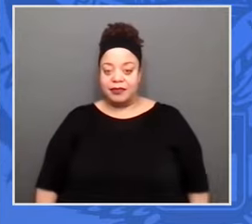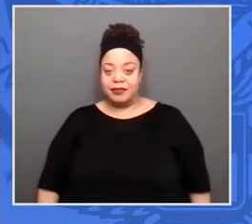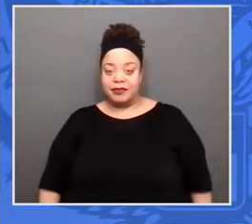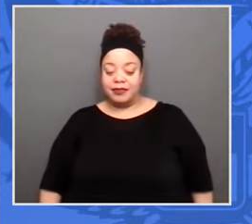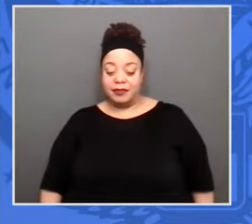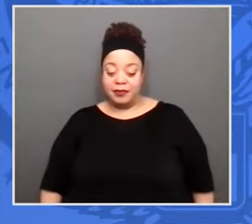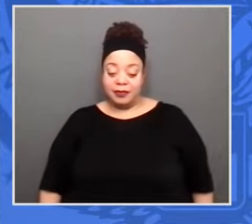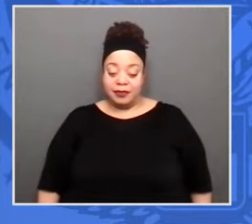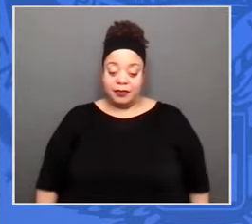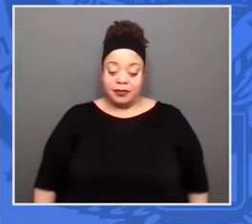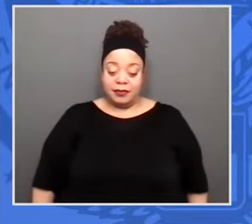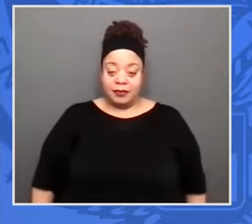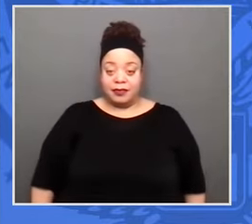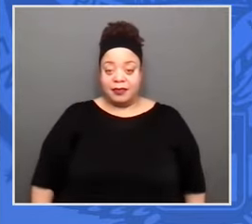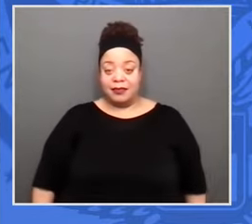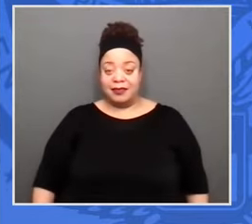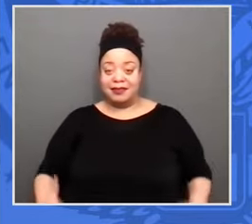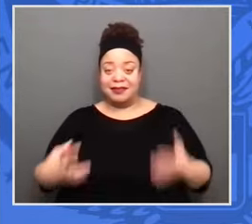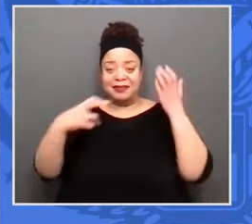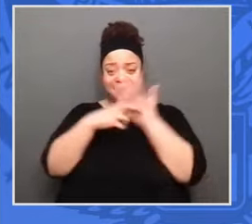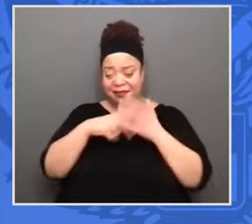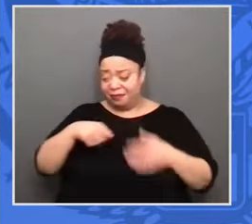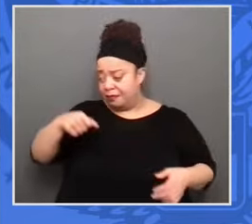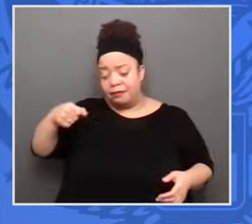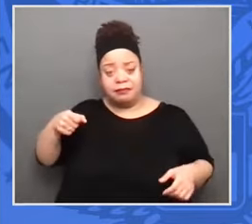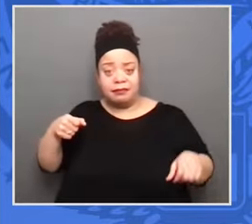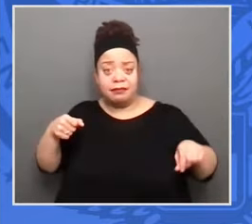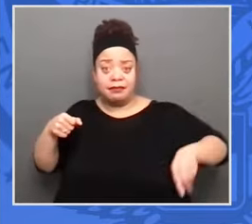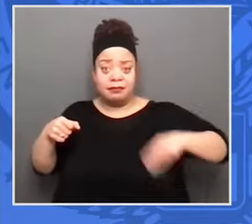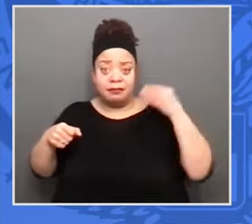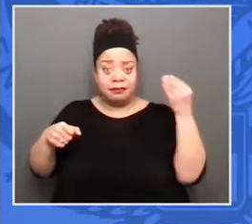Thunder's rolling down this track.